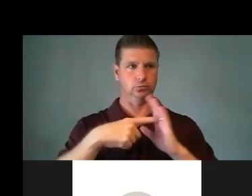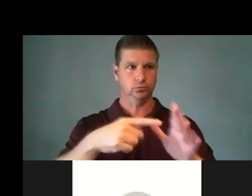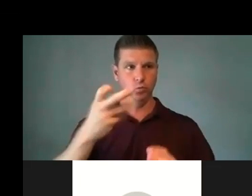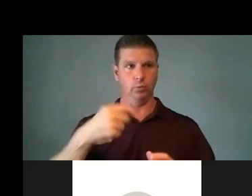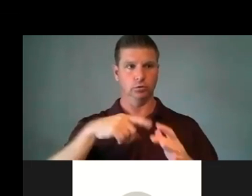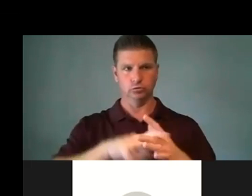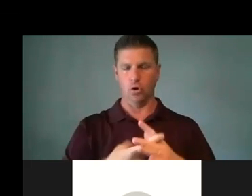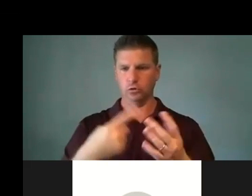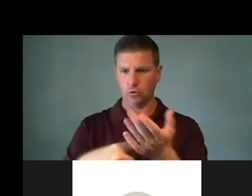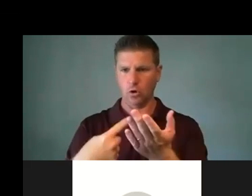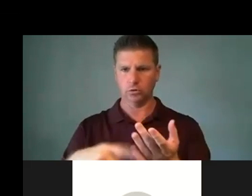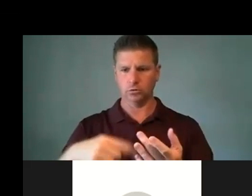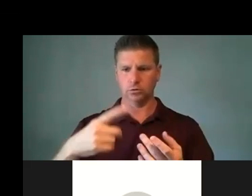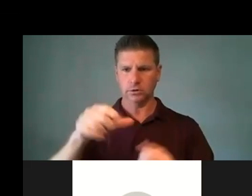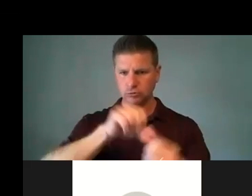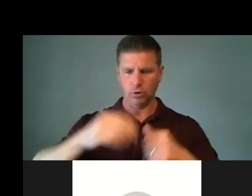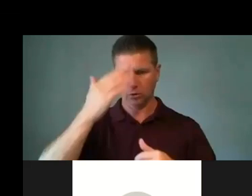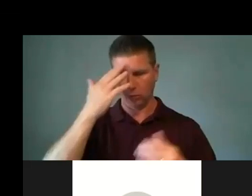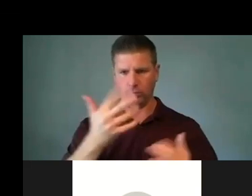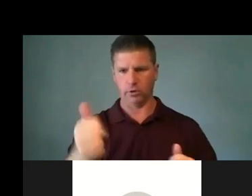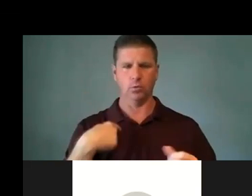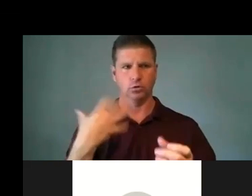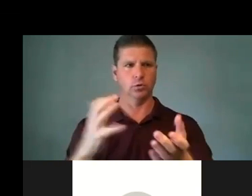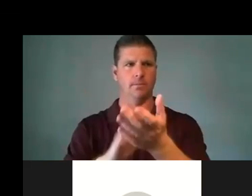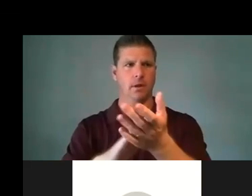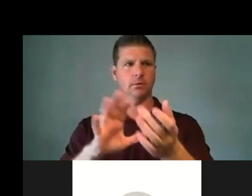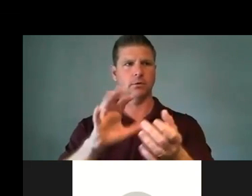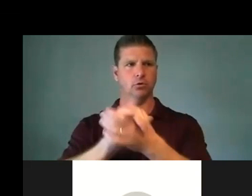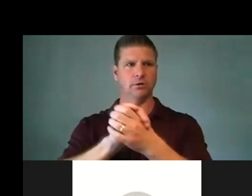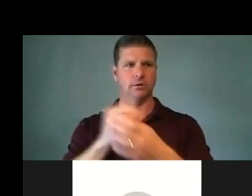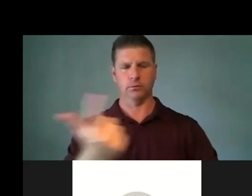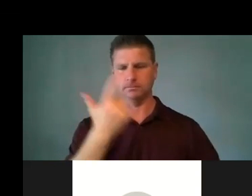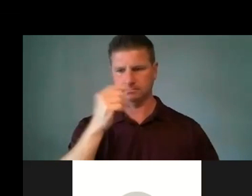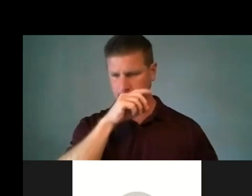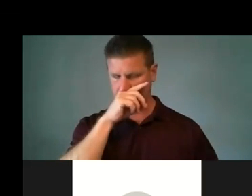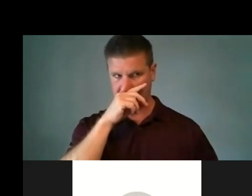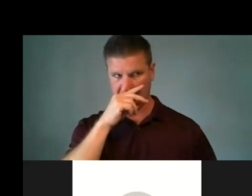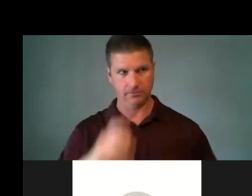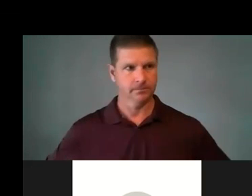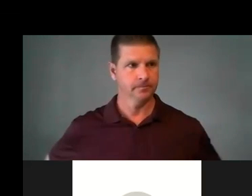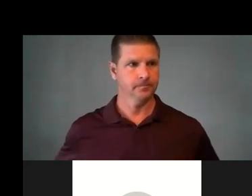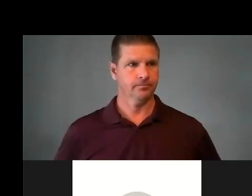talking to one another what we can do. So I just want to compliment everybody and congratulate everybody.